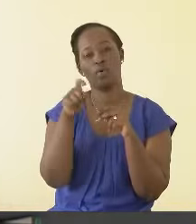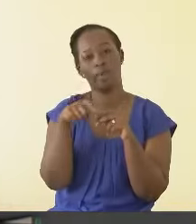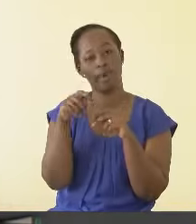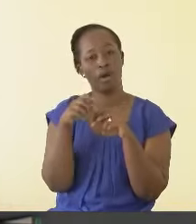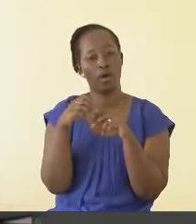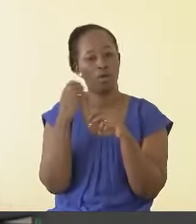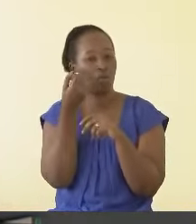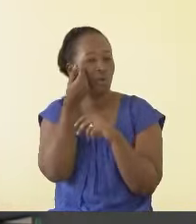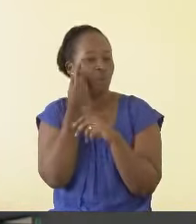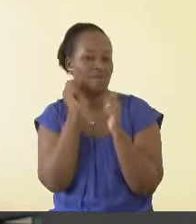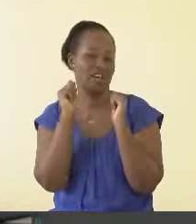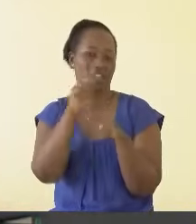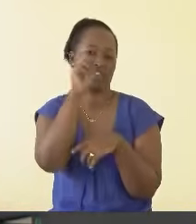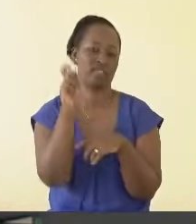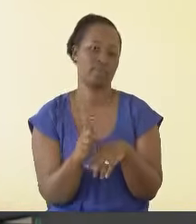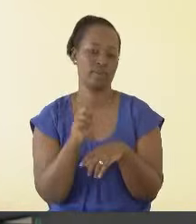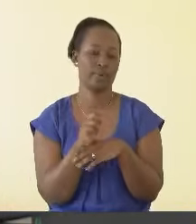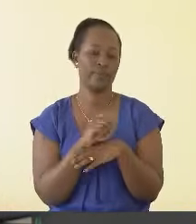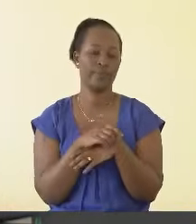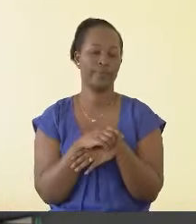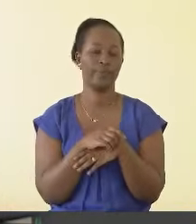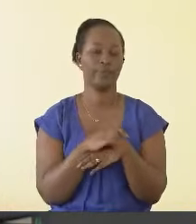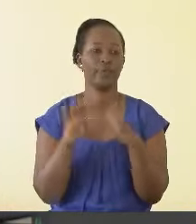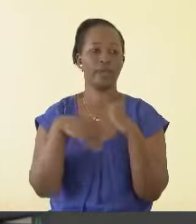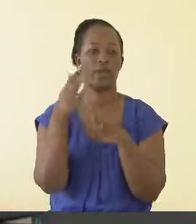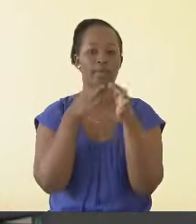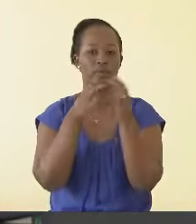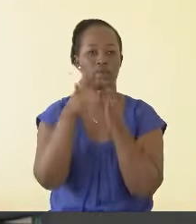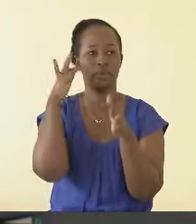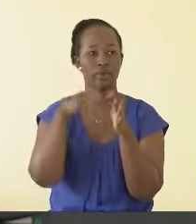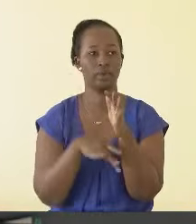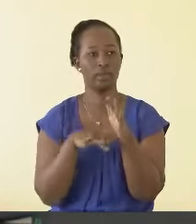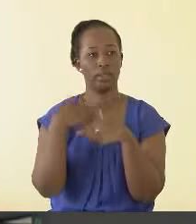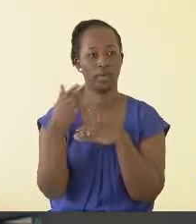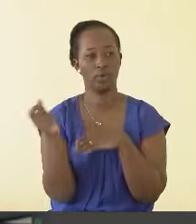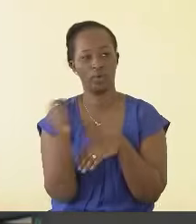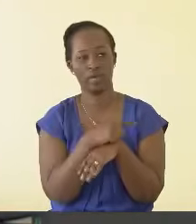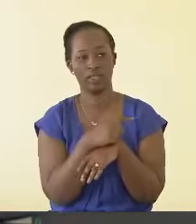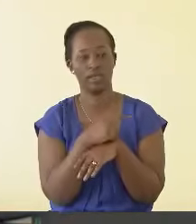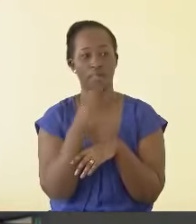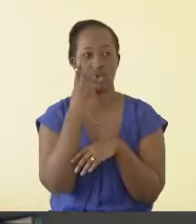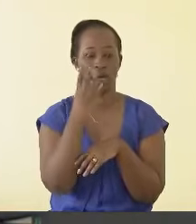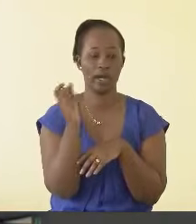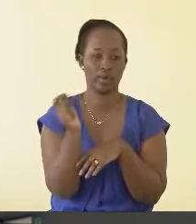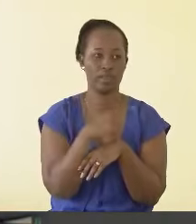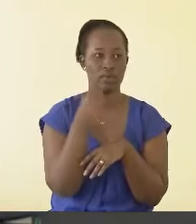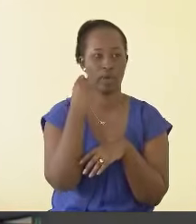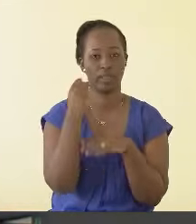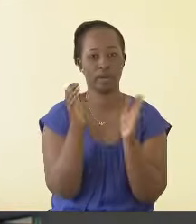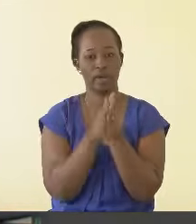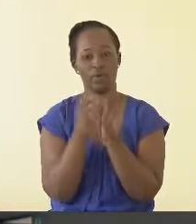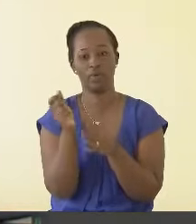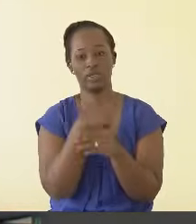here follow the question very well. So details, then a month of April, May, and